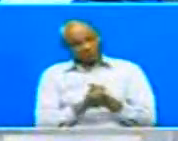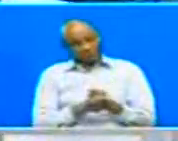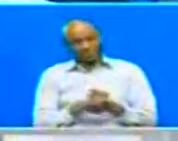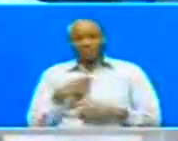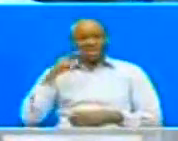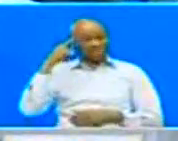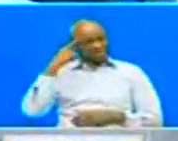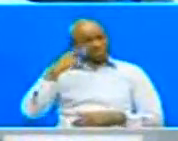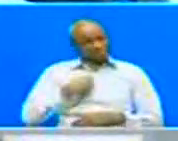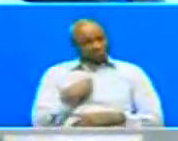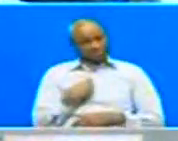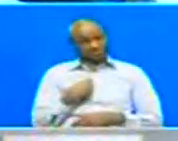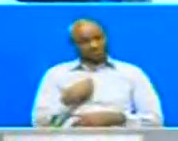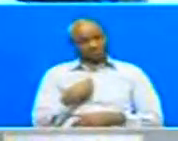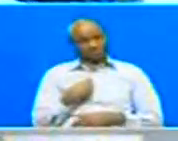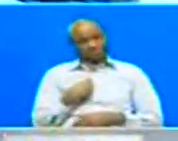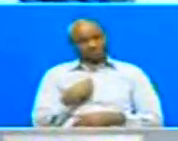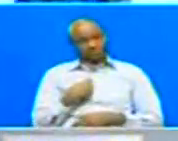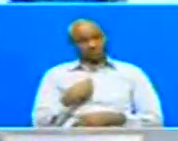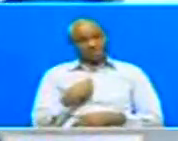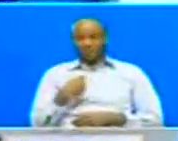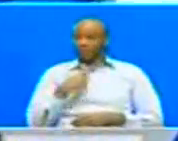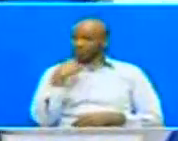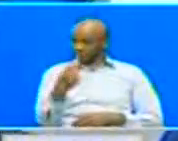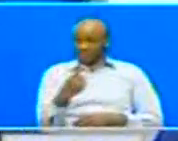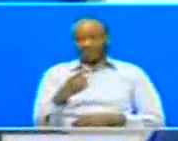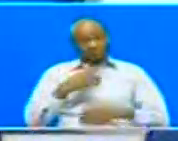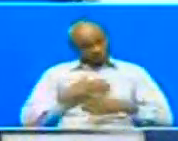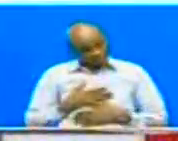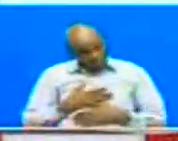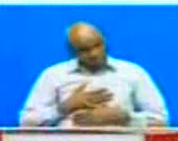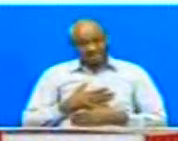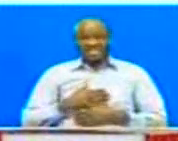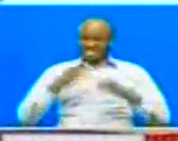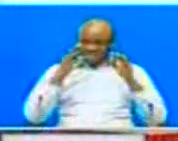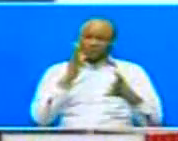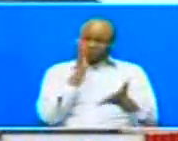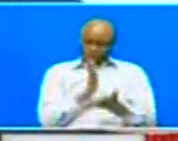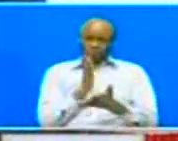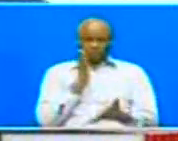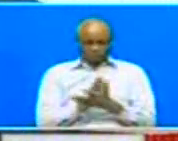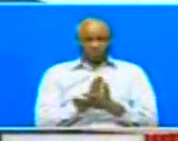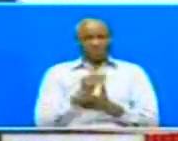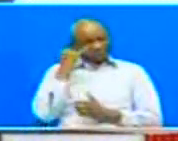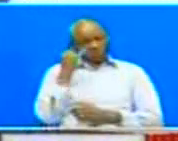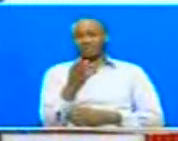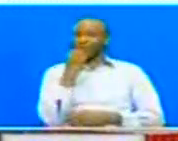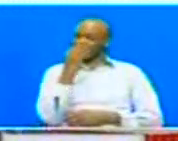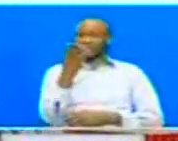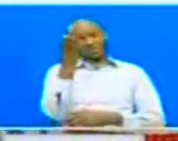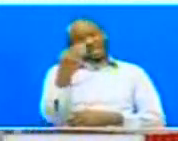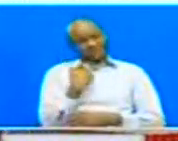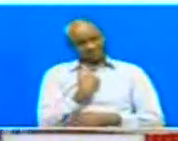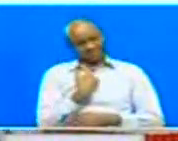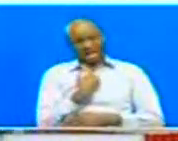So I think for me, one thing that I really like to fault Mheshimiwa for is to say, if really we have all this intelligence